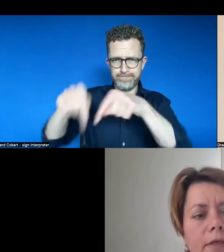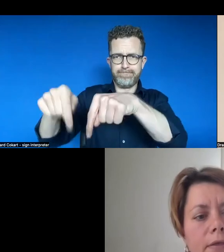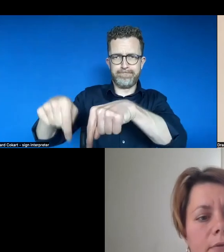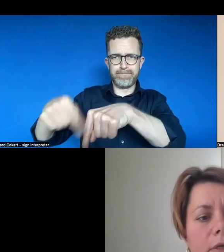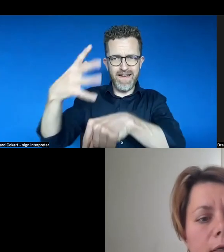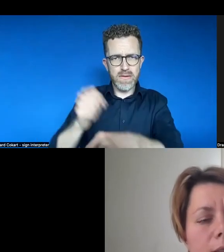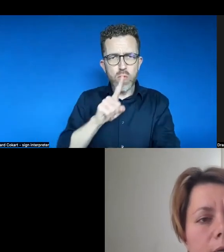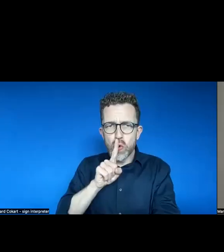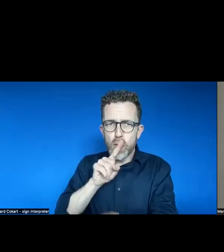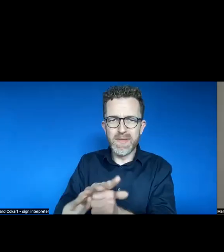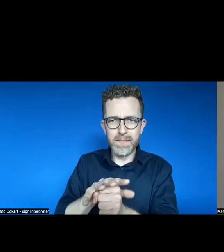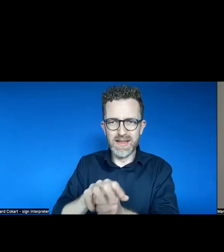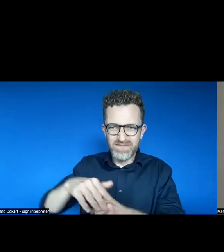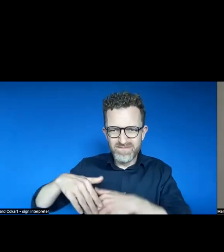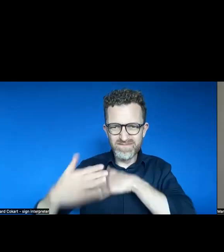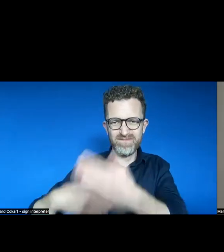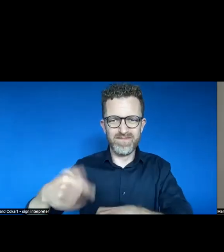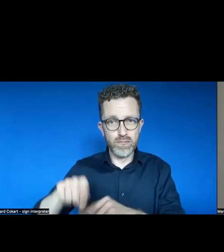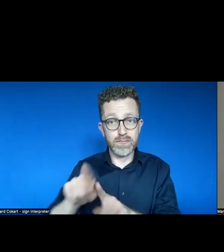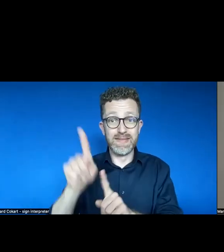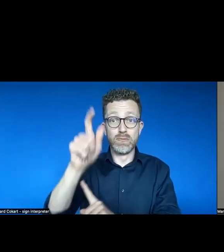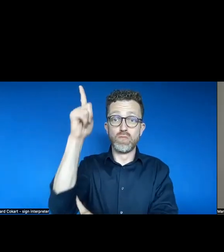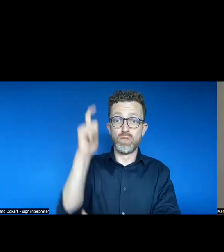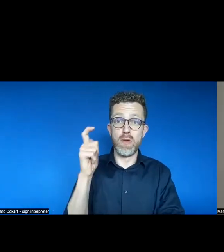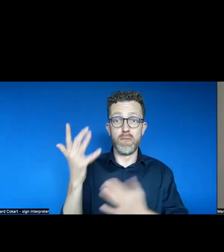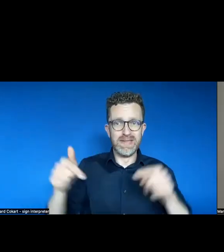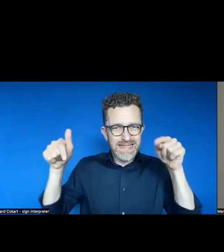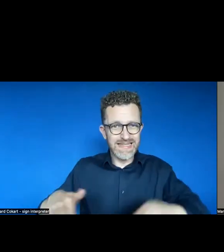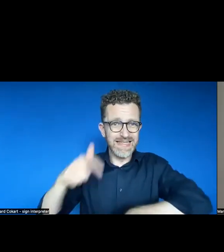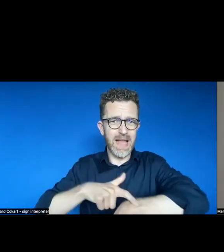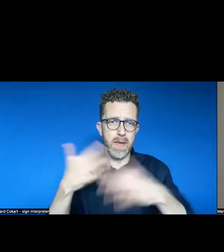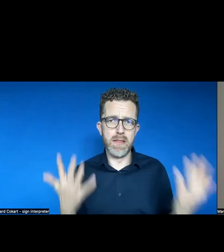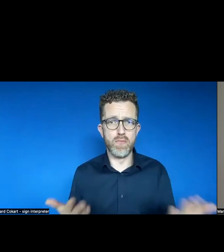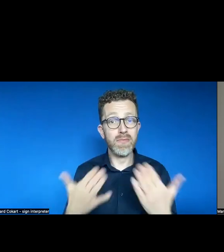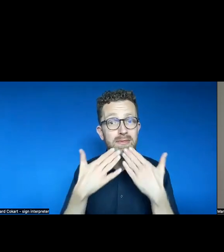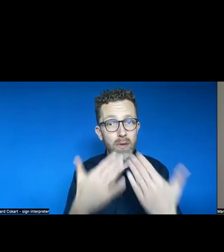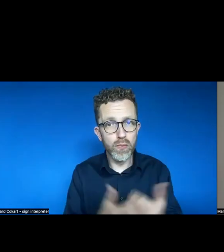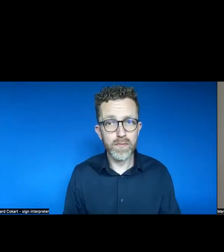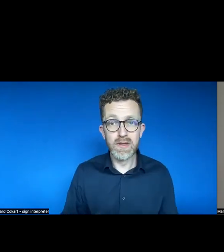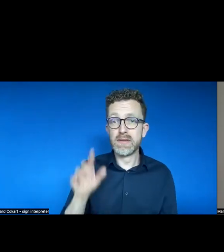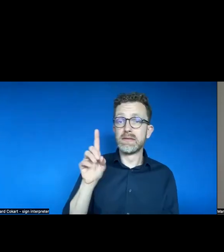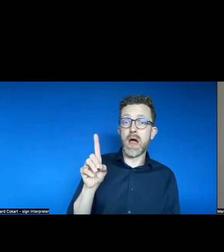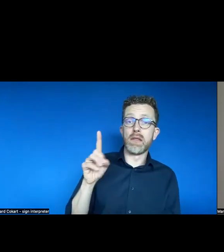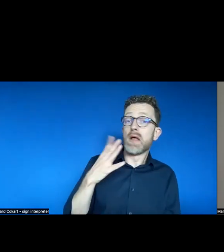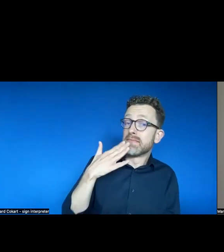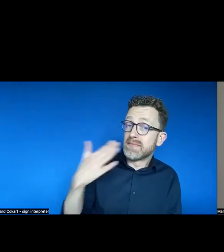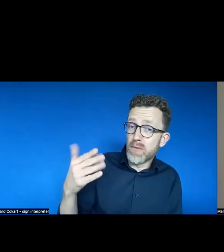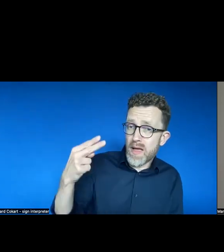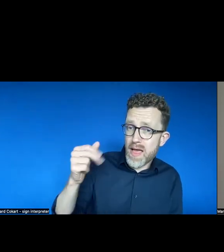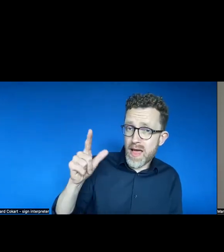Yeah, thank you, Dragana. I think that now is important to combine the efforts of